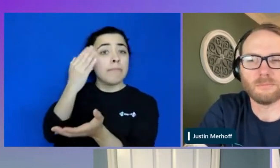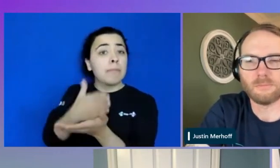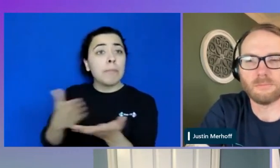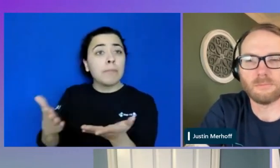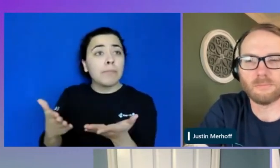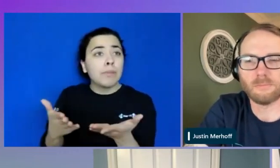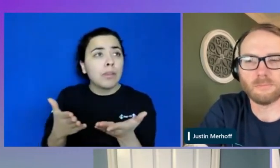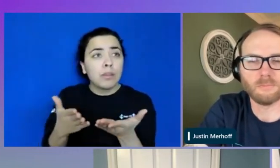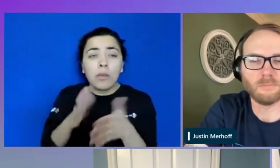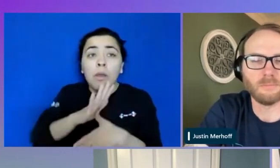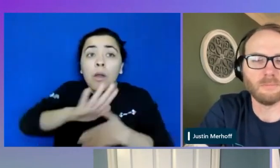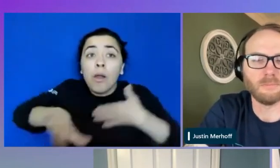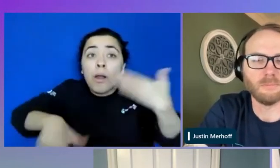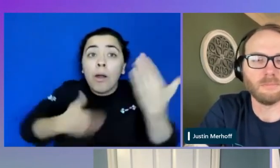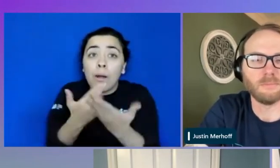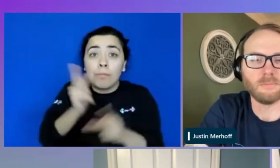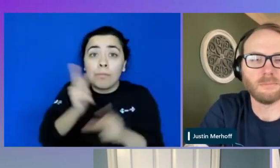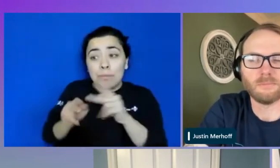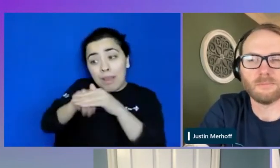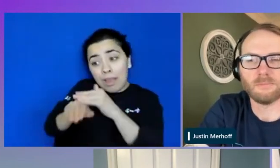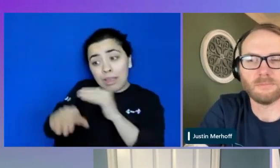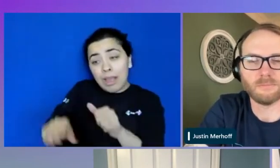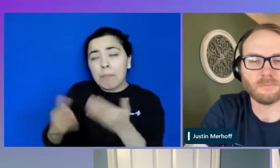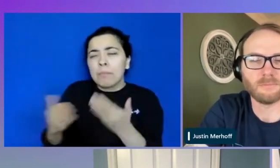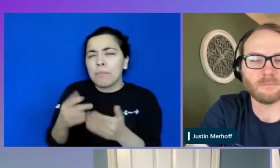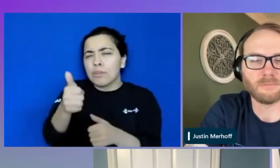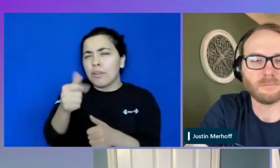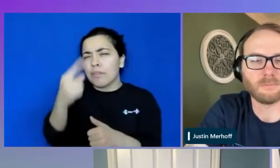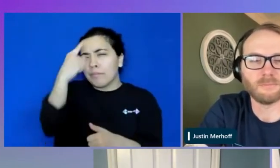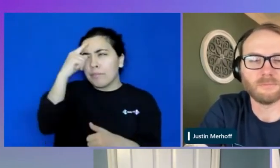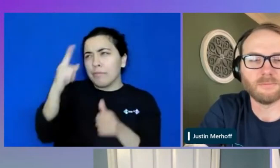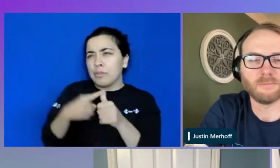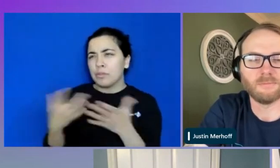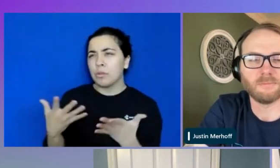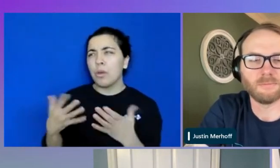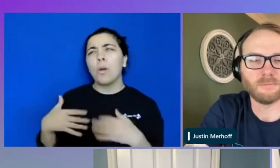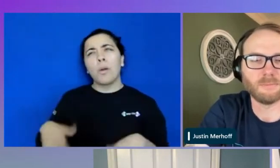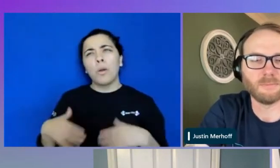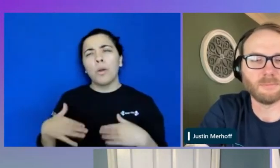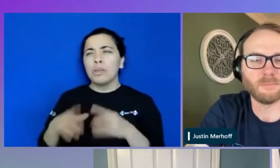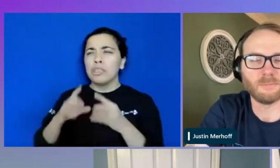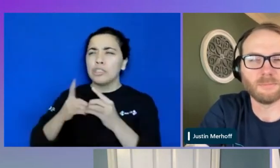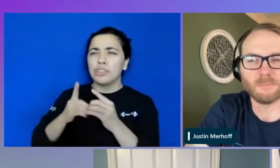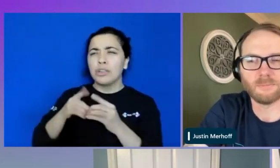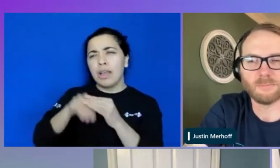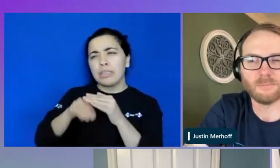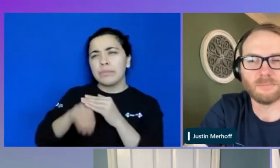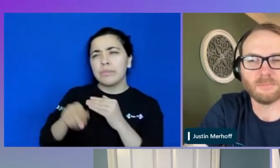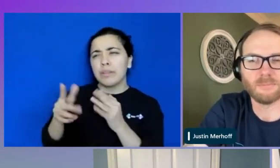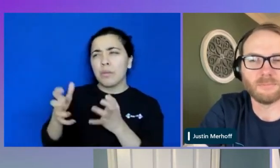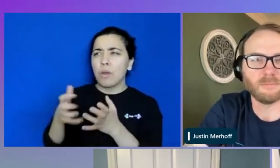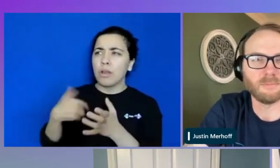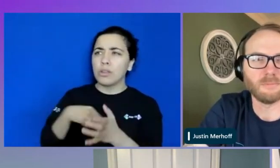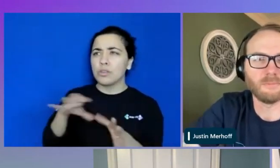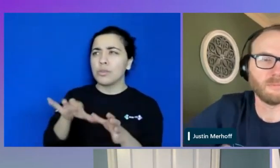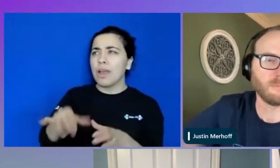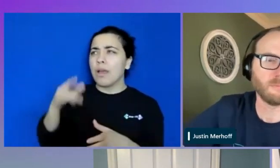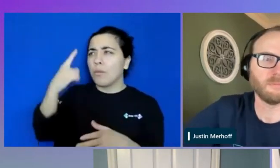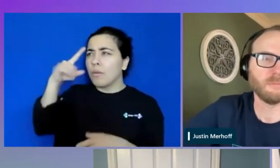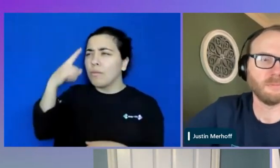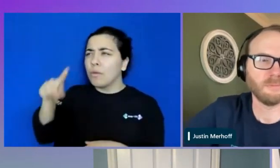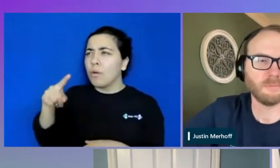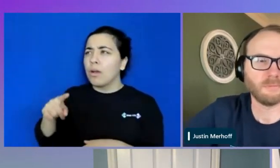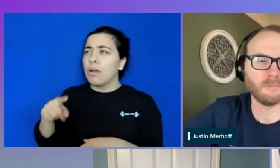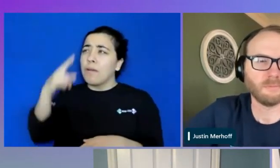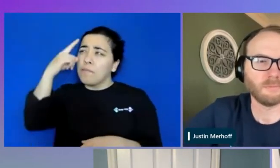everyone, your first thought probably is, oh, that digital accessibility stuff. Yeah, they want us to do that so that the disabled